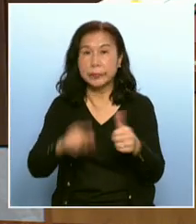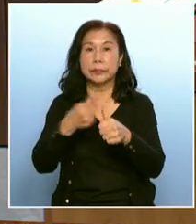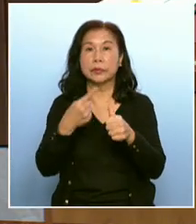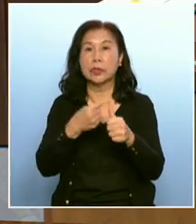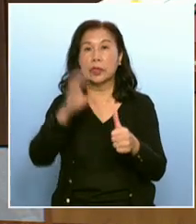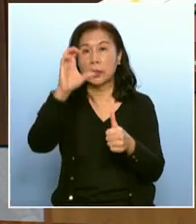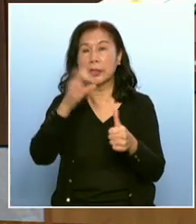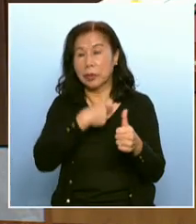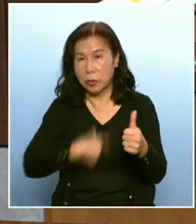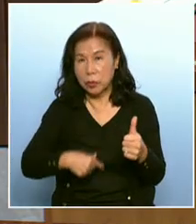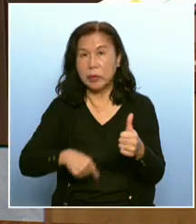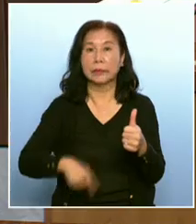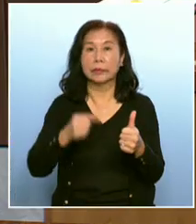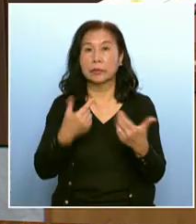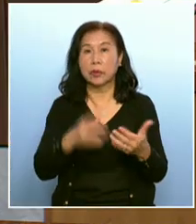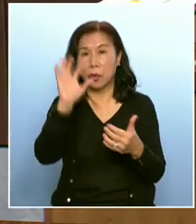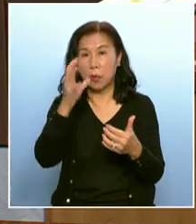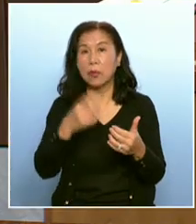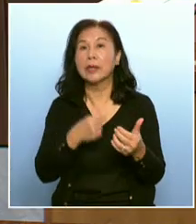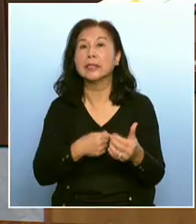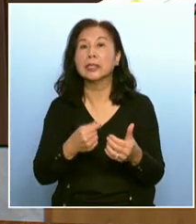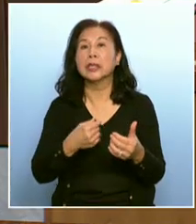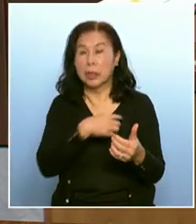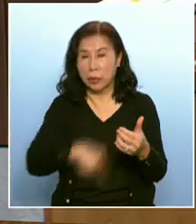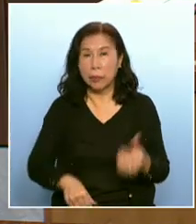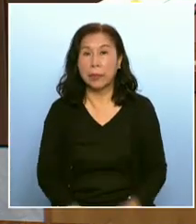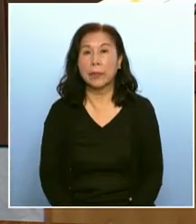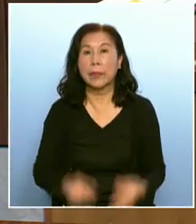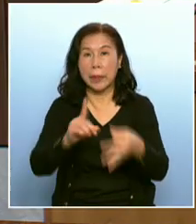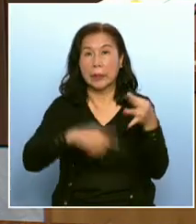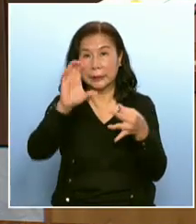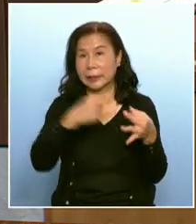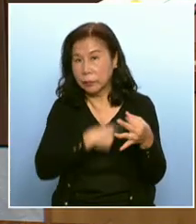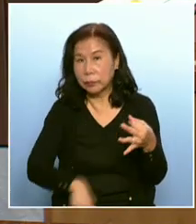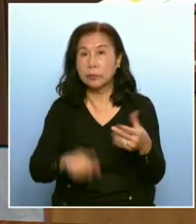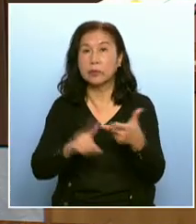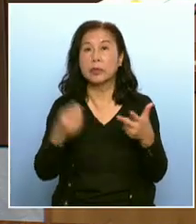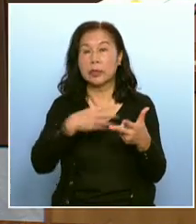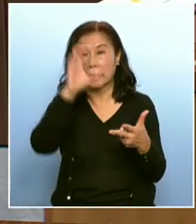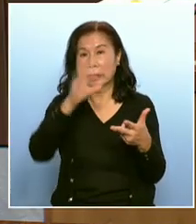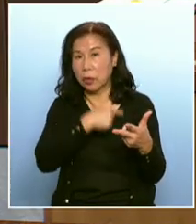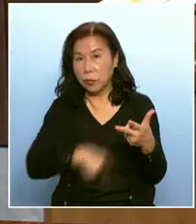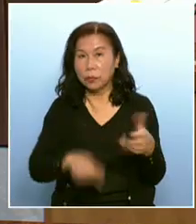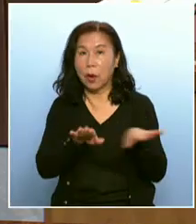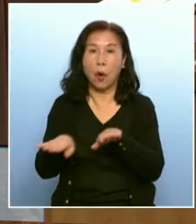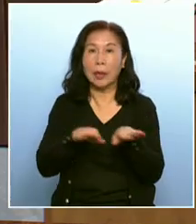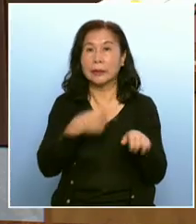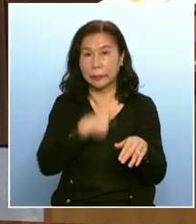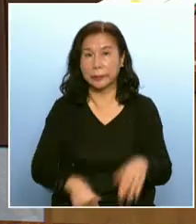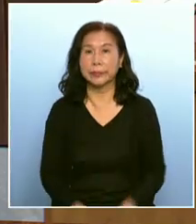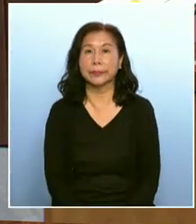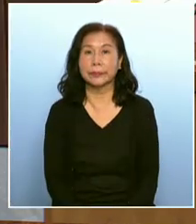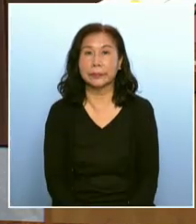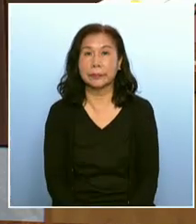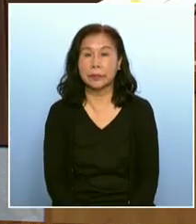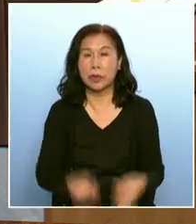seconded the nomination. They are Professor Priscilla Leung, Ms. Carmen Khan, Mr. Robert Lee, Mr. Tommy Chung, Mr. Kitson Yang, Ms. Judy Chen,